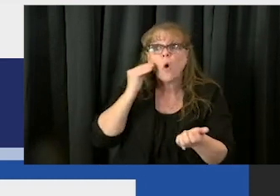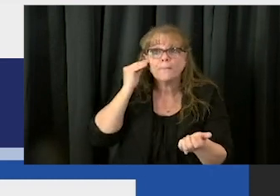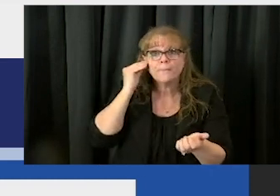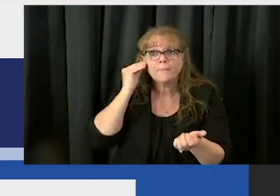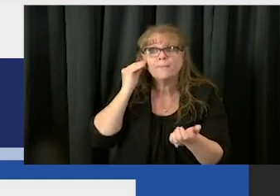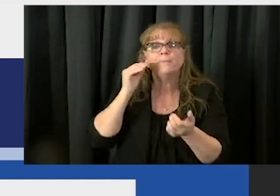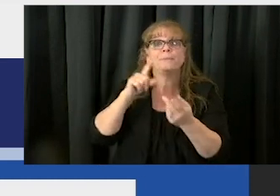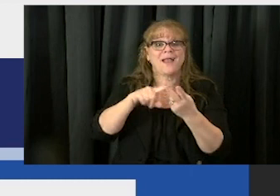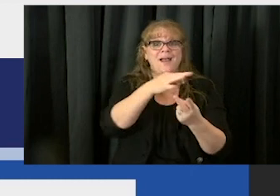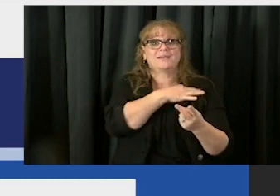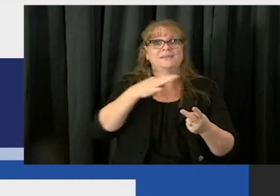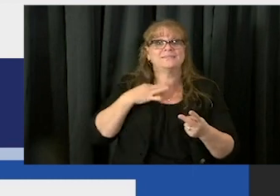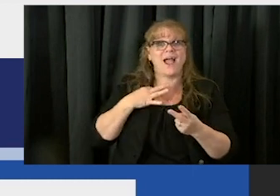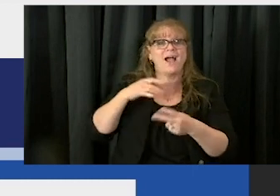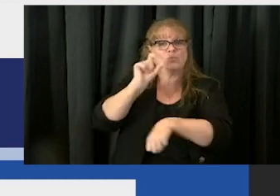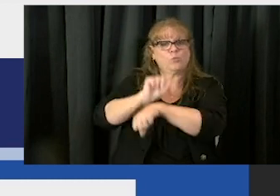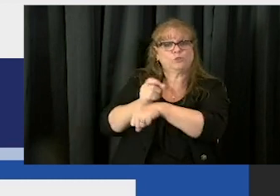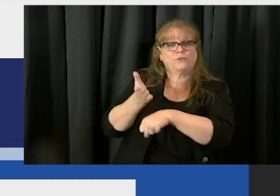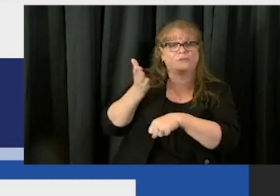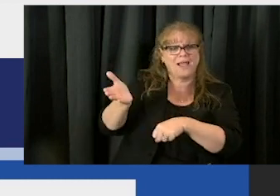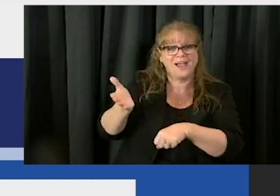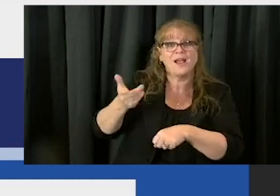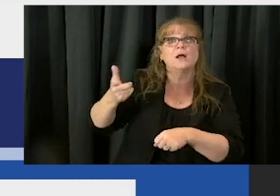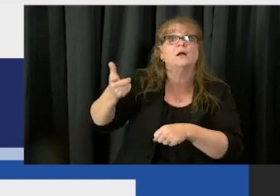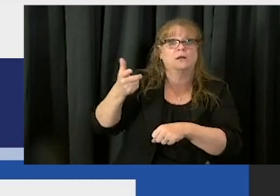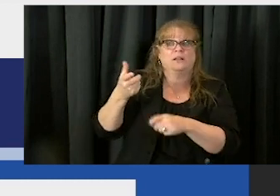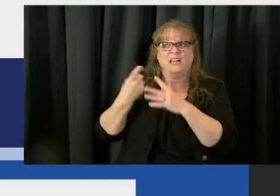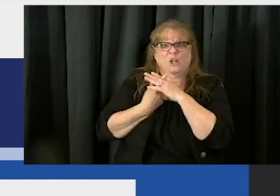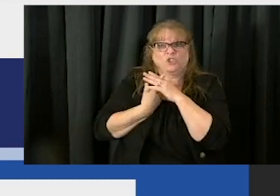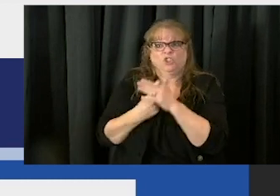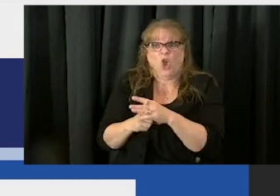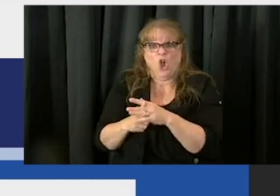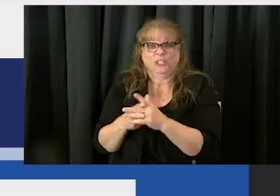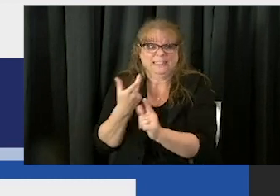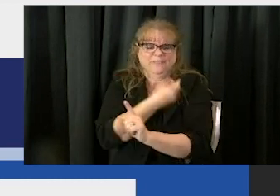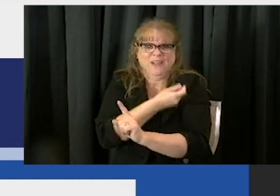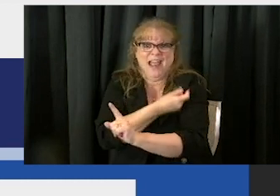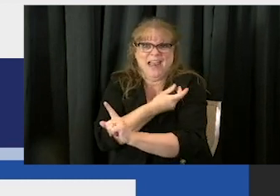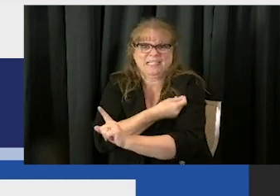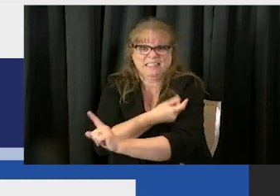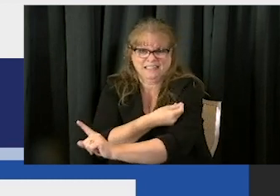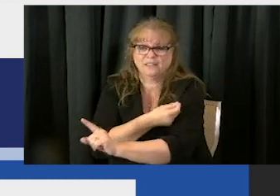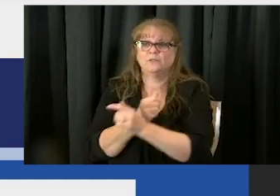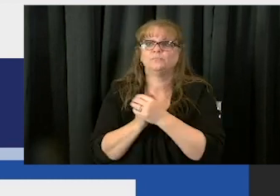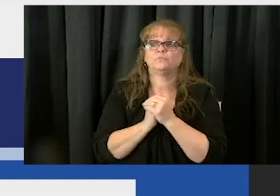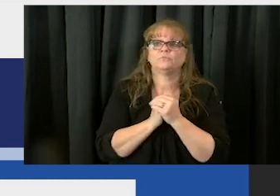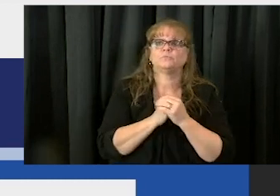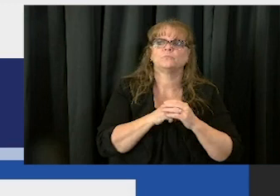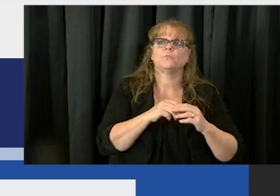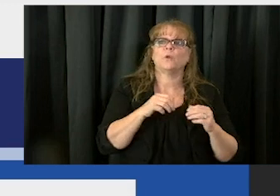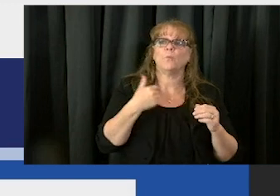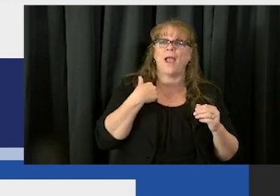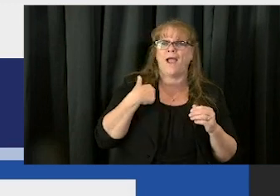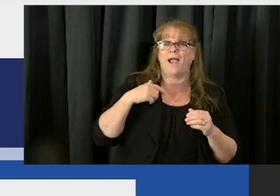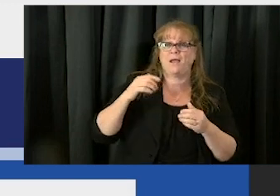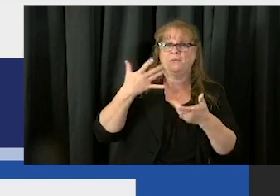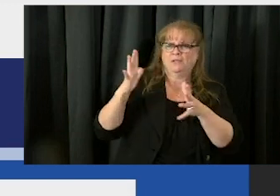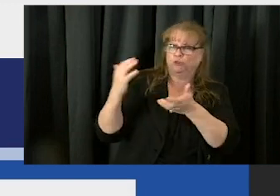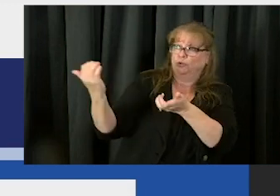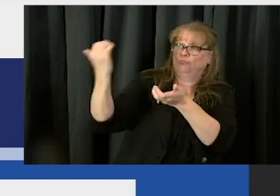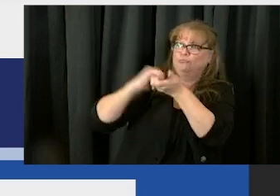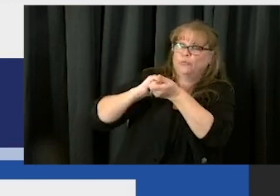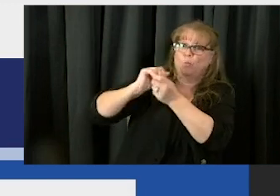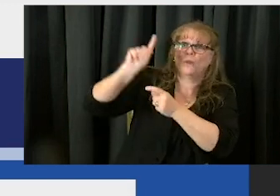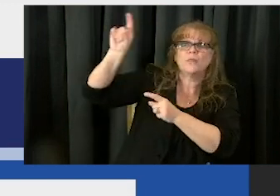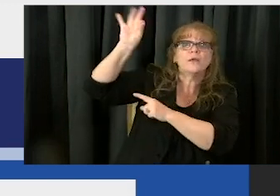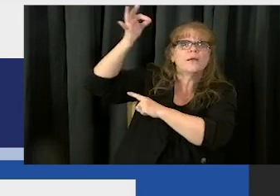our control as a state. There is a federal partnership, a federal contract between CVS and Walgreens and the